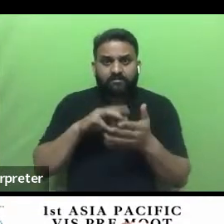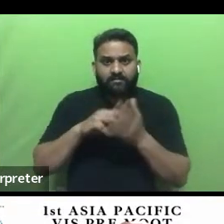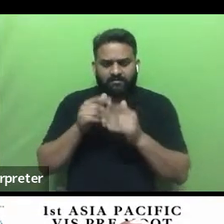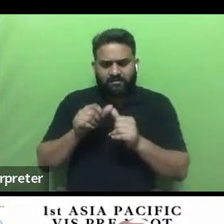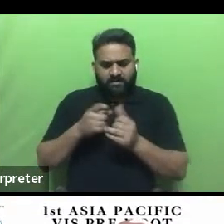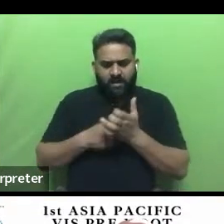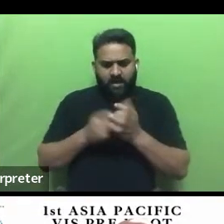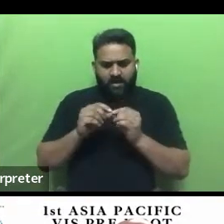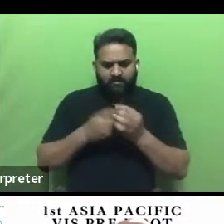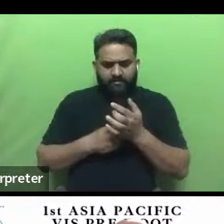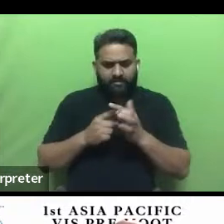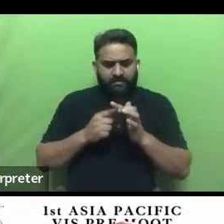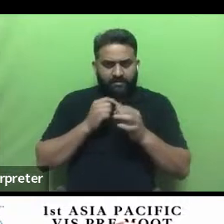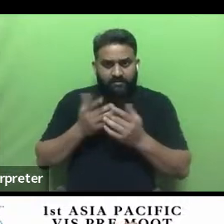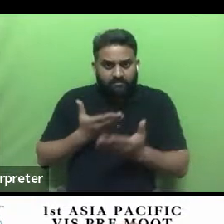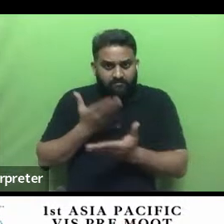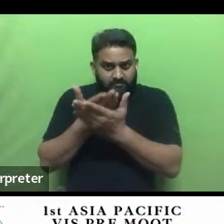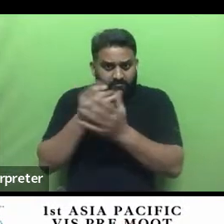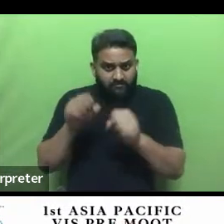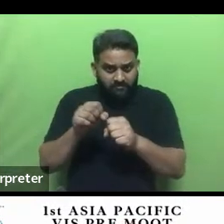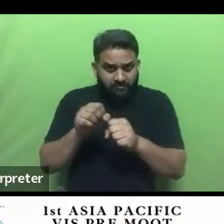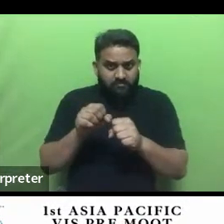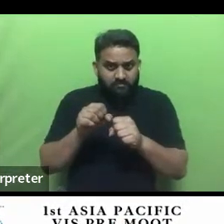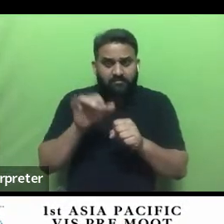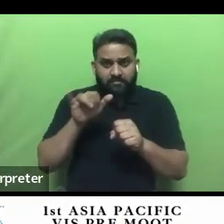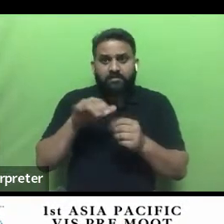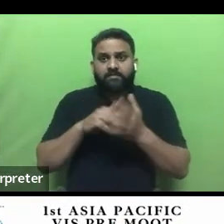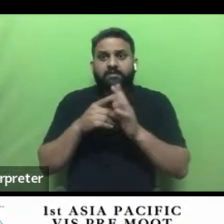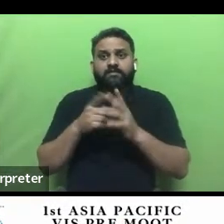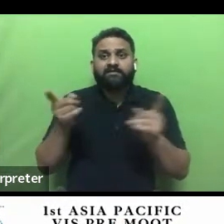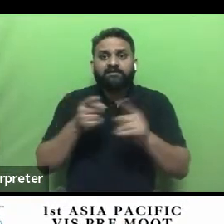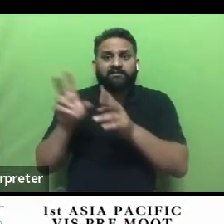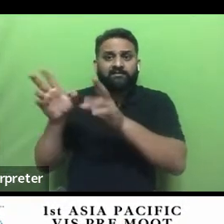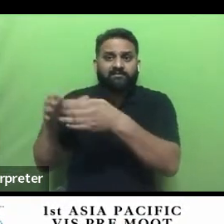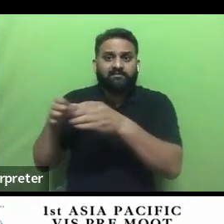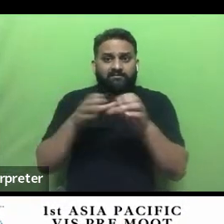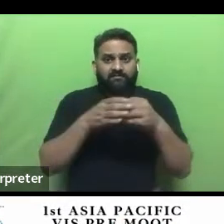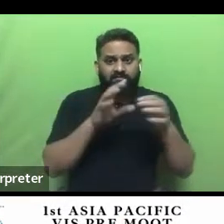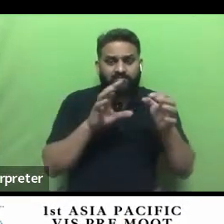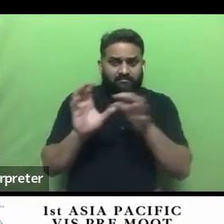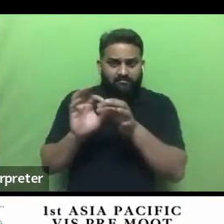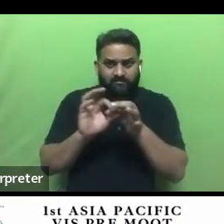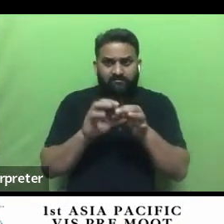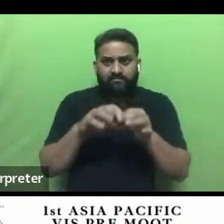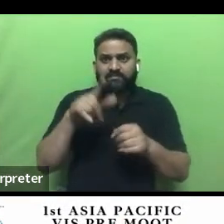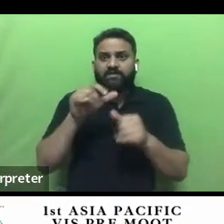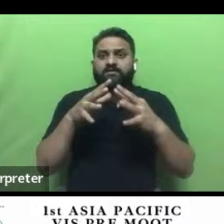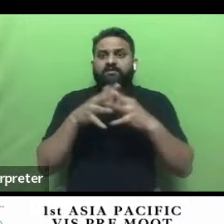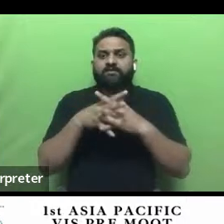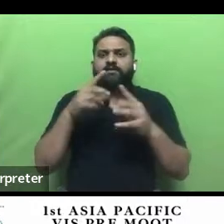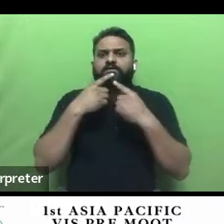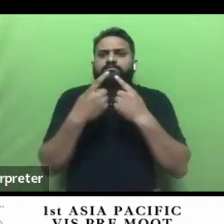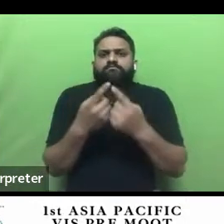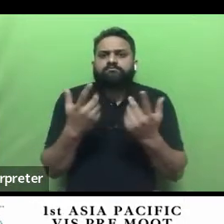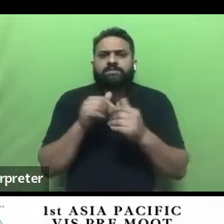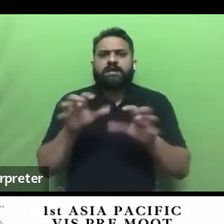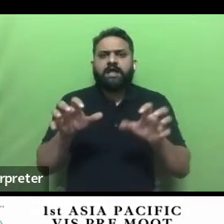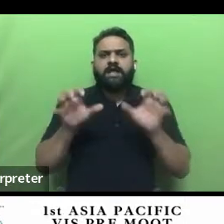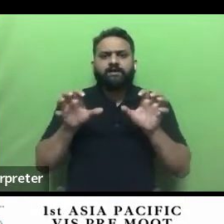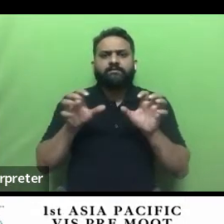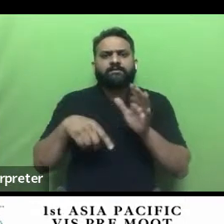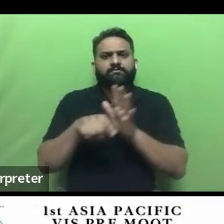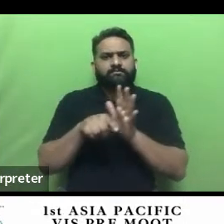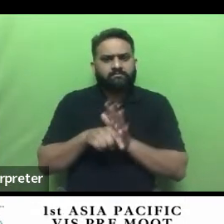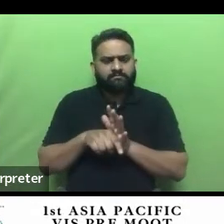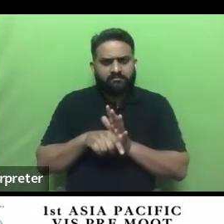should be considered at the Palm Oil Summit, the particulars relating to the seat of arbitration, the law governing the arbitration agreement or the procedural